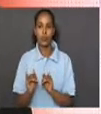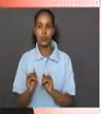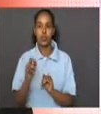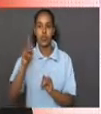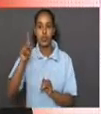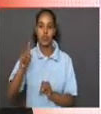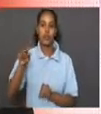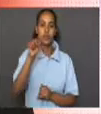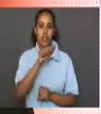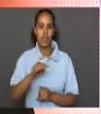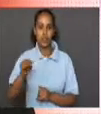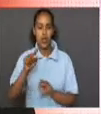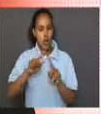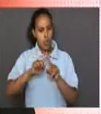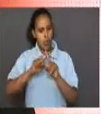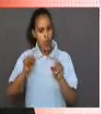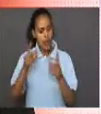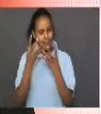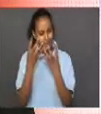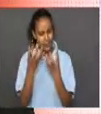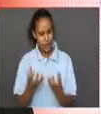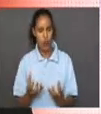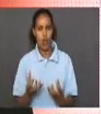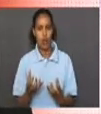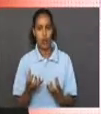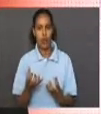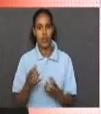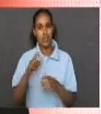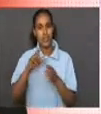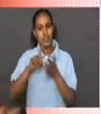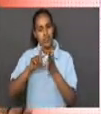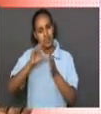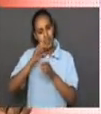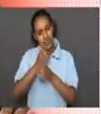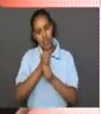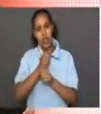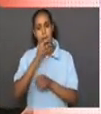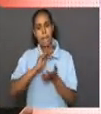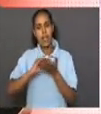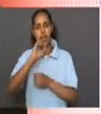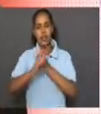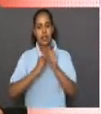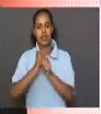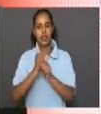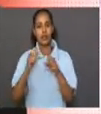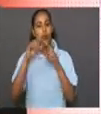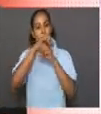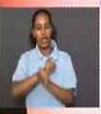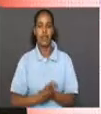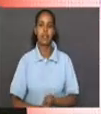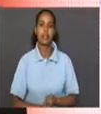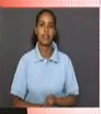the phosphorus cycle is quite slow, taking up to millions of years to